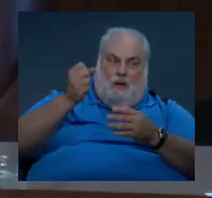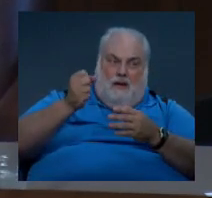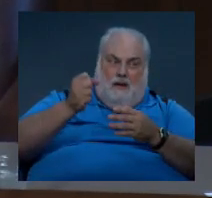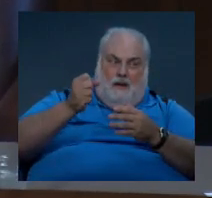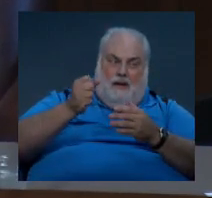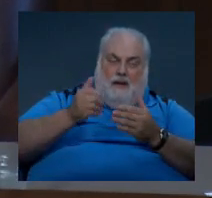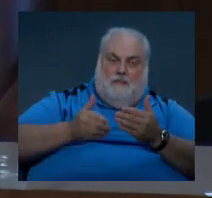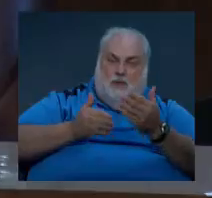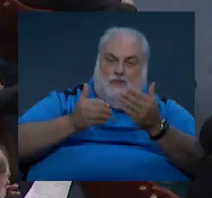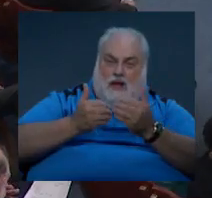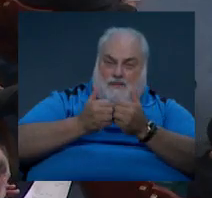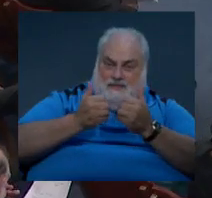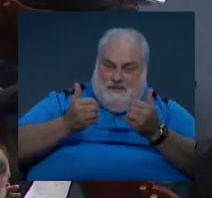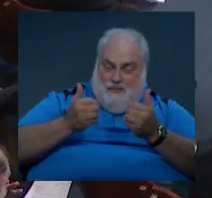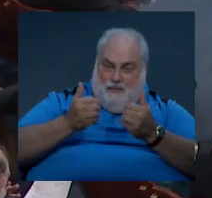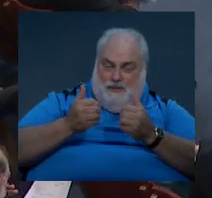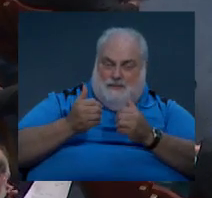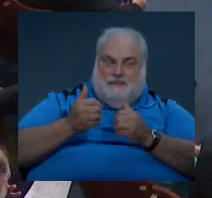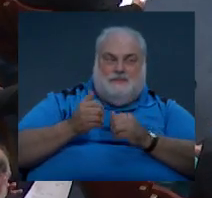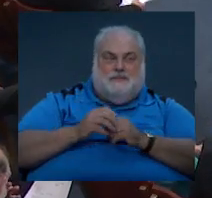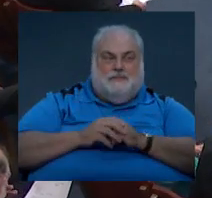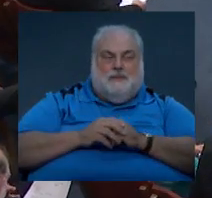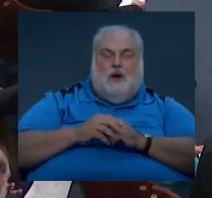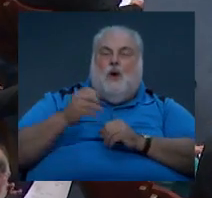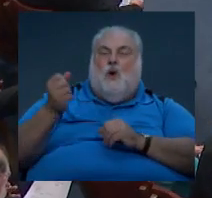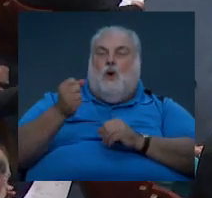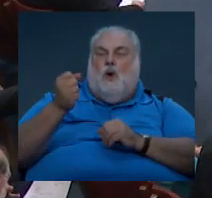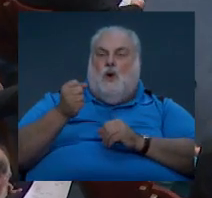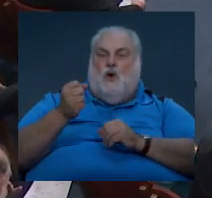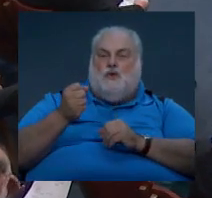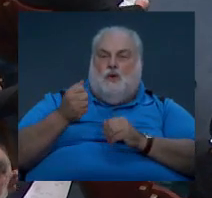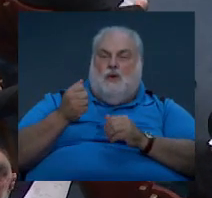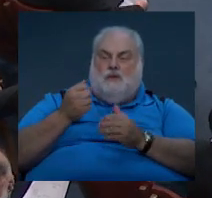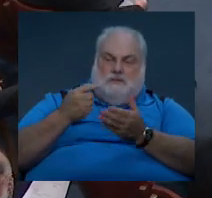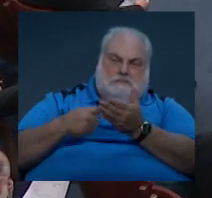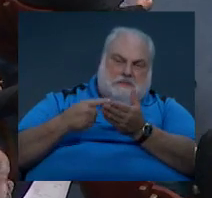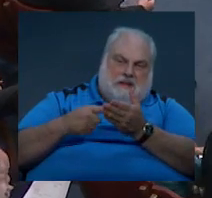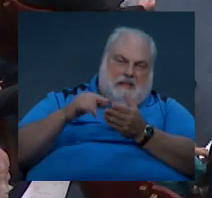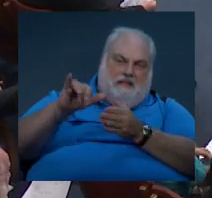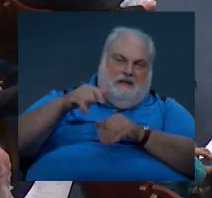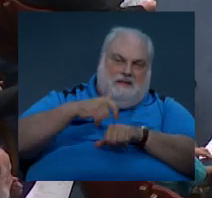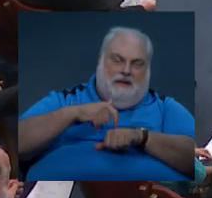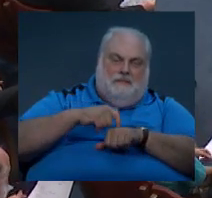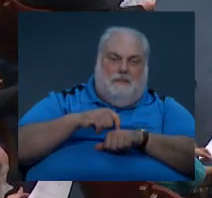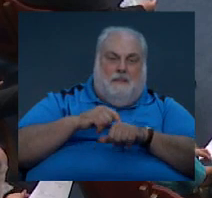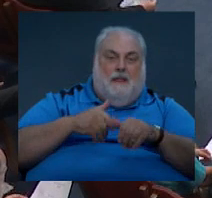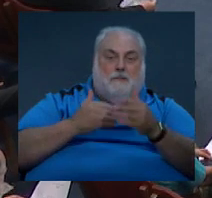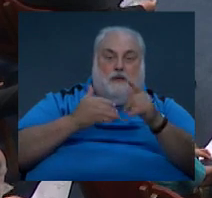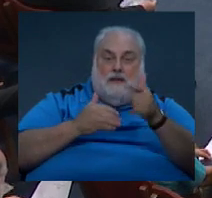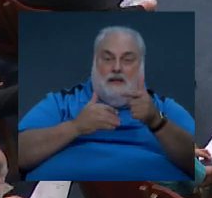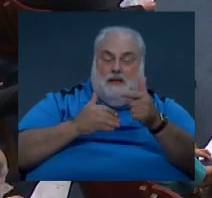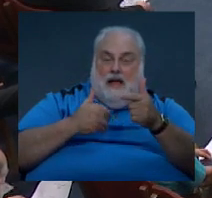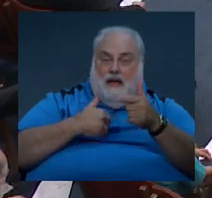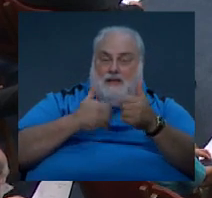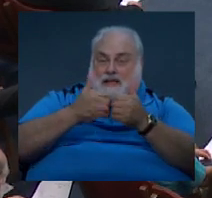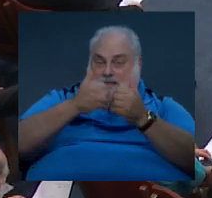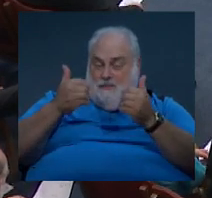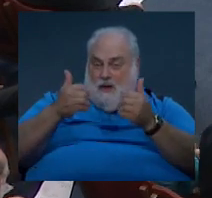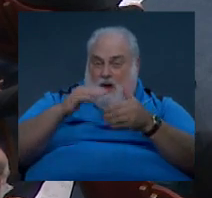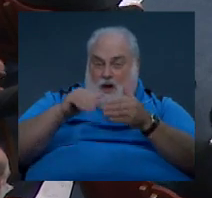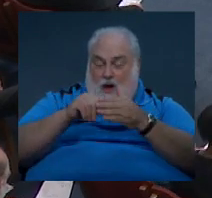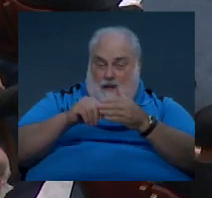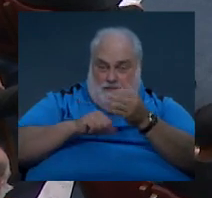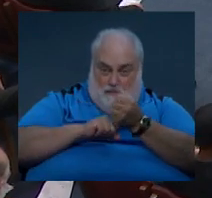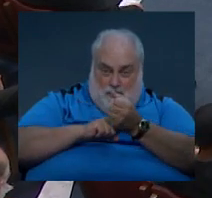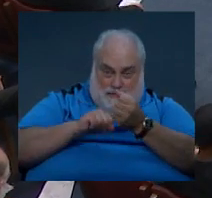to have separate. I'm sorry. I apologize. So I'll wait until then to have my questions. There's a motion and a second to move to add to separate. All those in favor, please